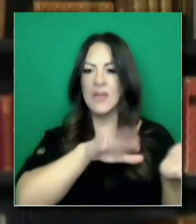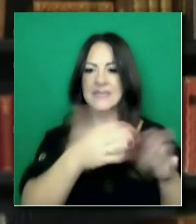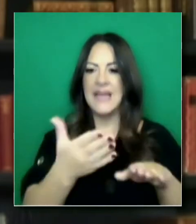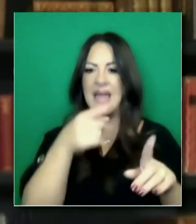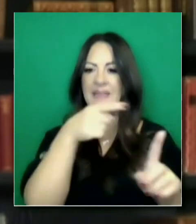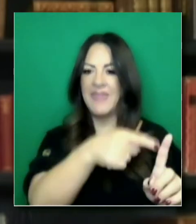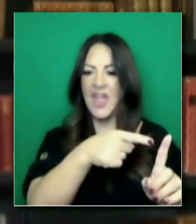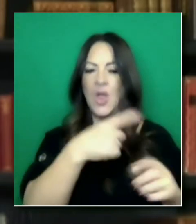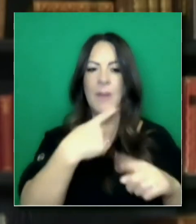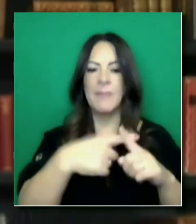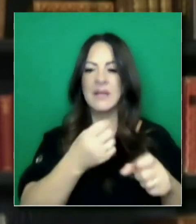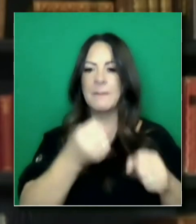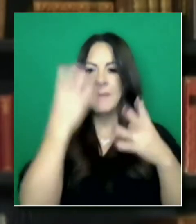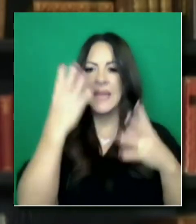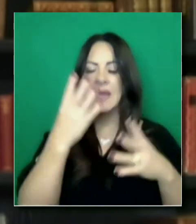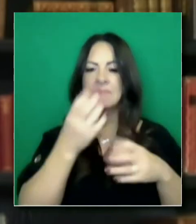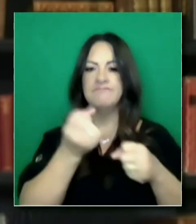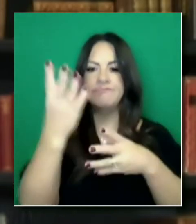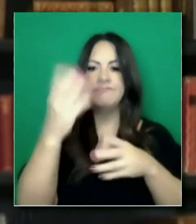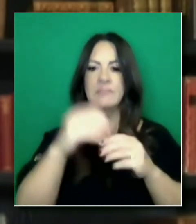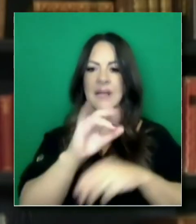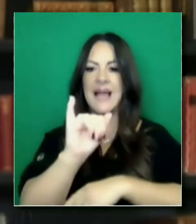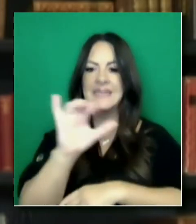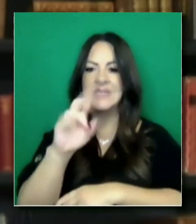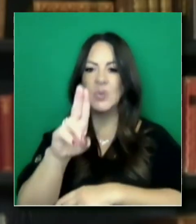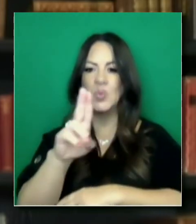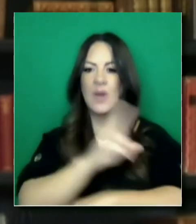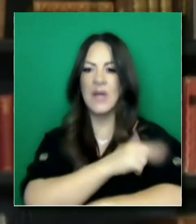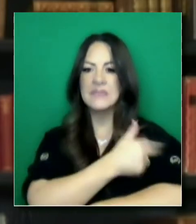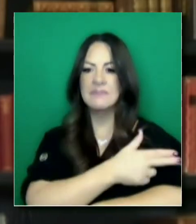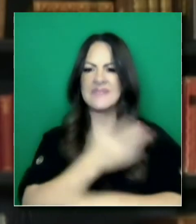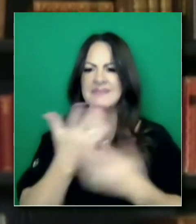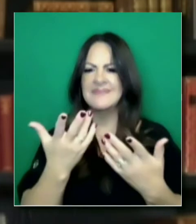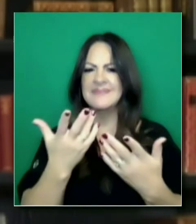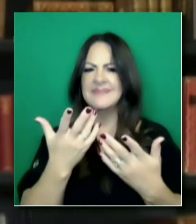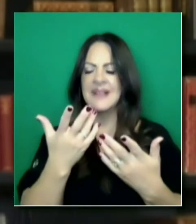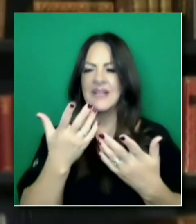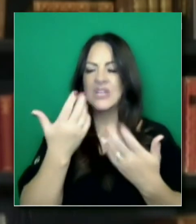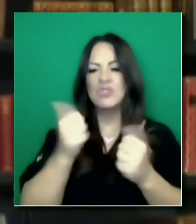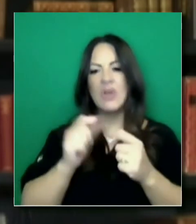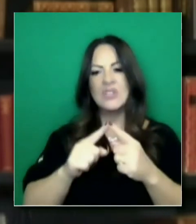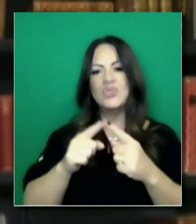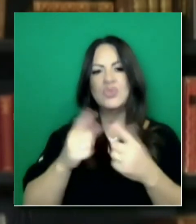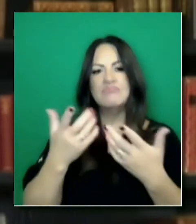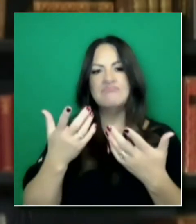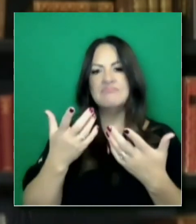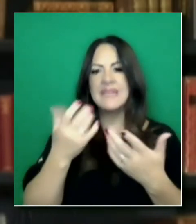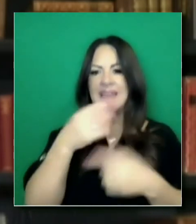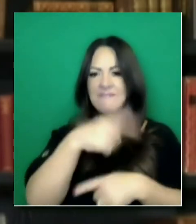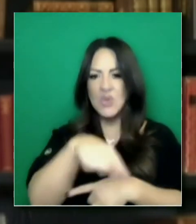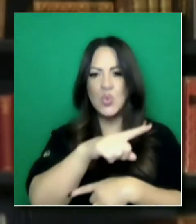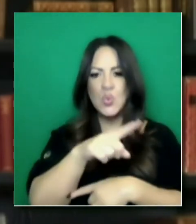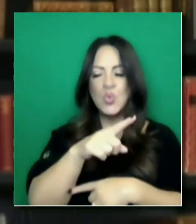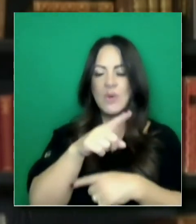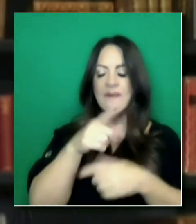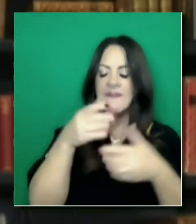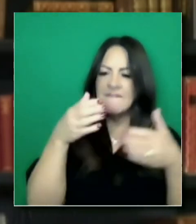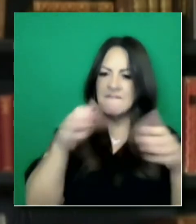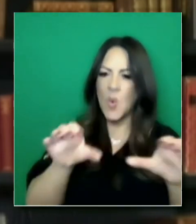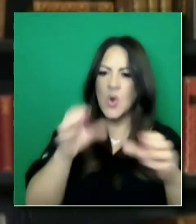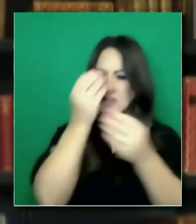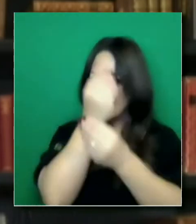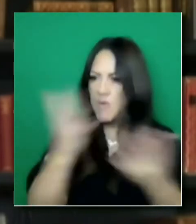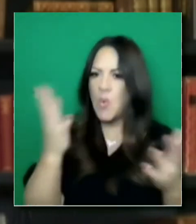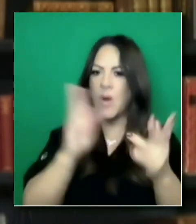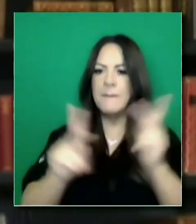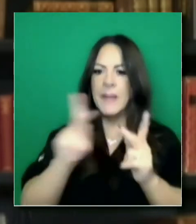need that trying to enforce good behavior will actually save lives? It's a noble and right